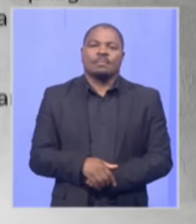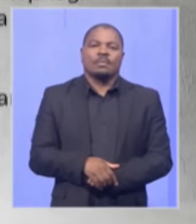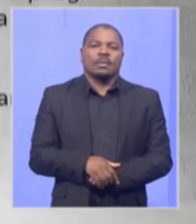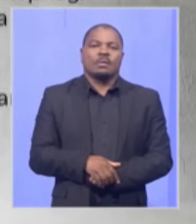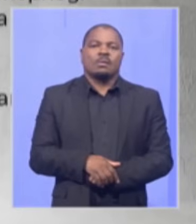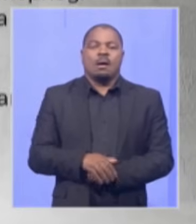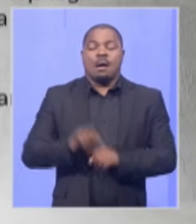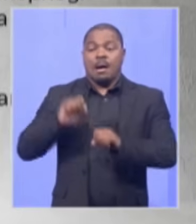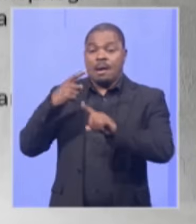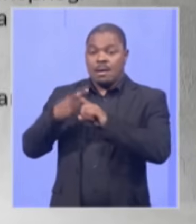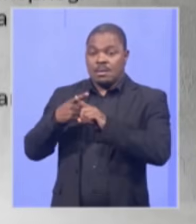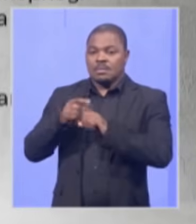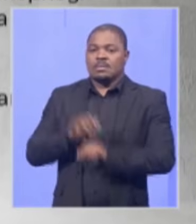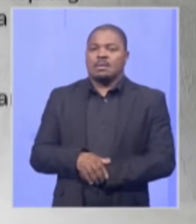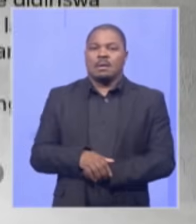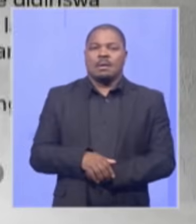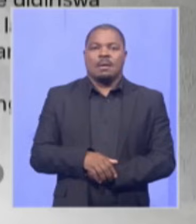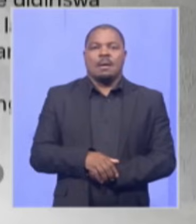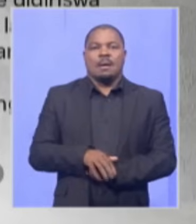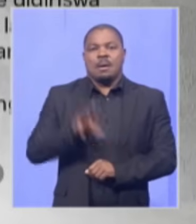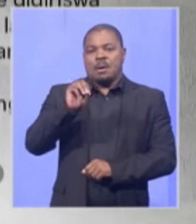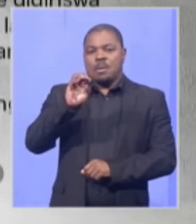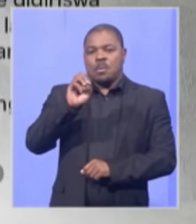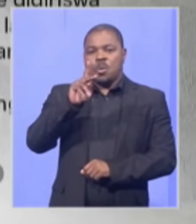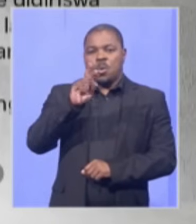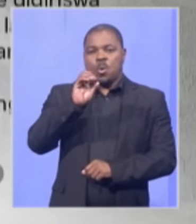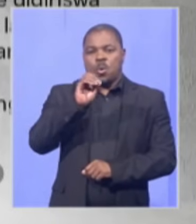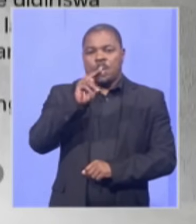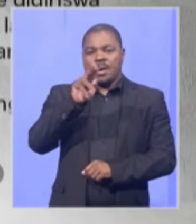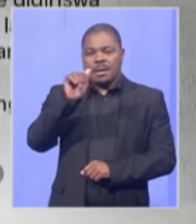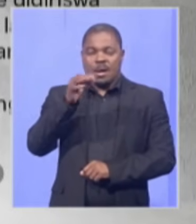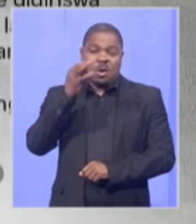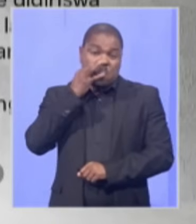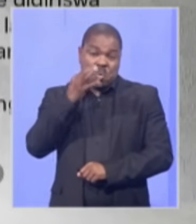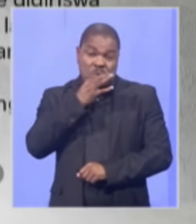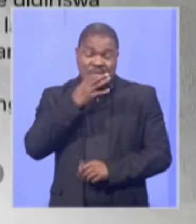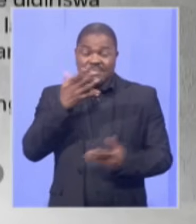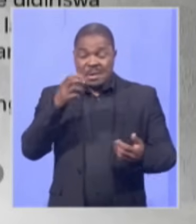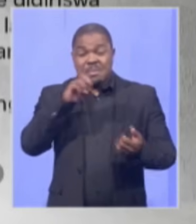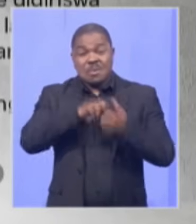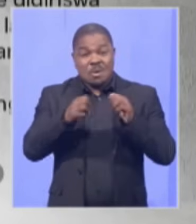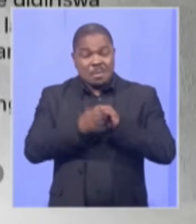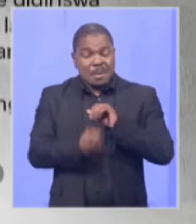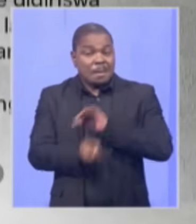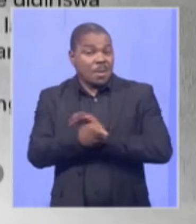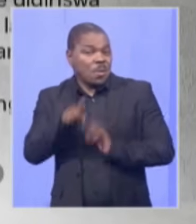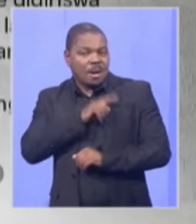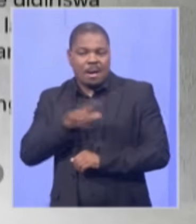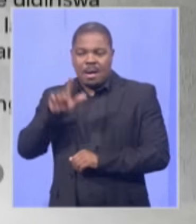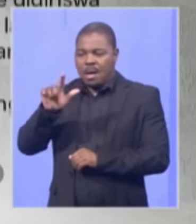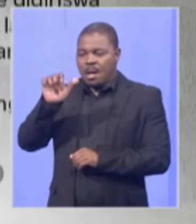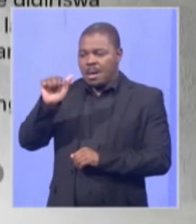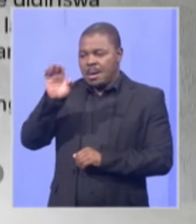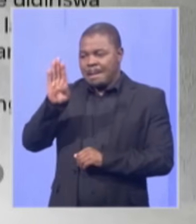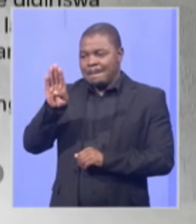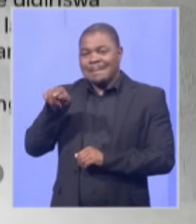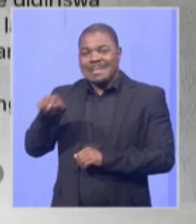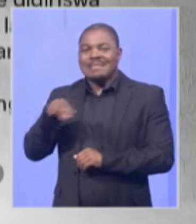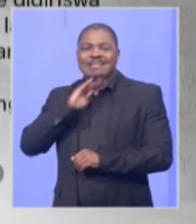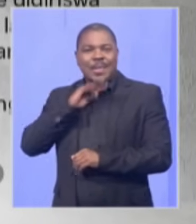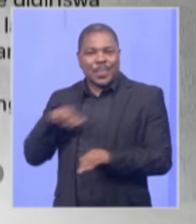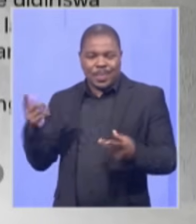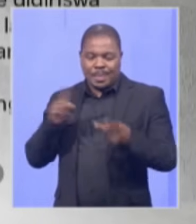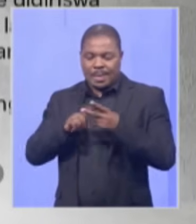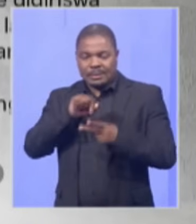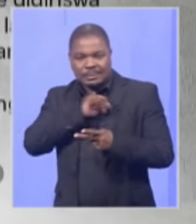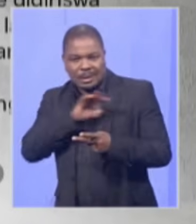Letlakaleng la X Mpho Mokoena o re seo se dira ke tlhaelelo ya dilaboratory badiri